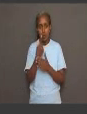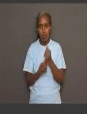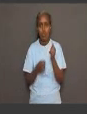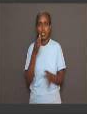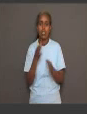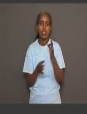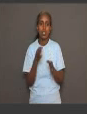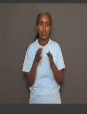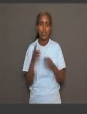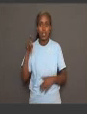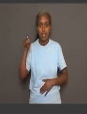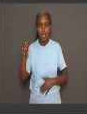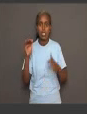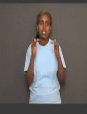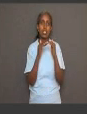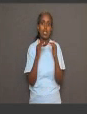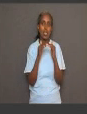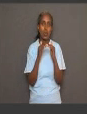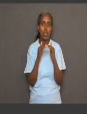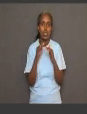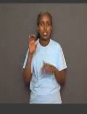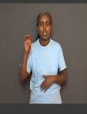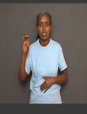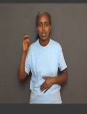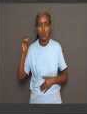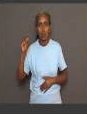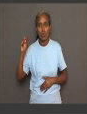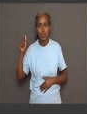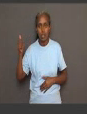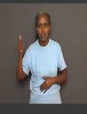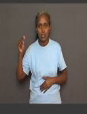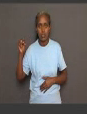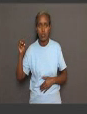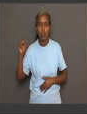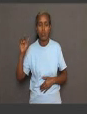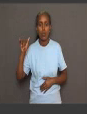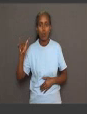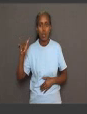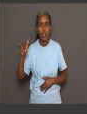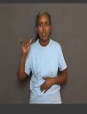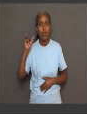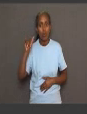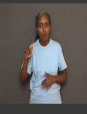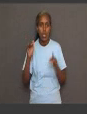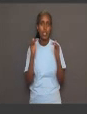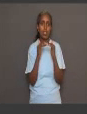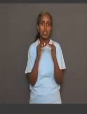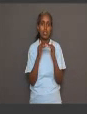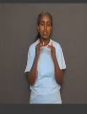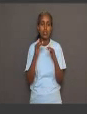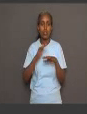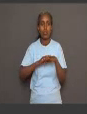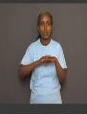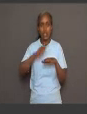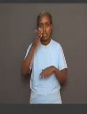if x equals the cotangent of y, where y is